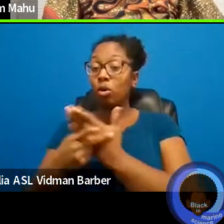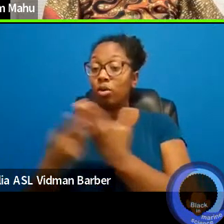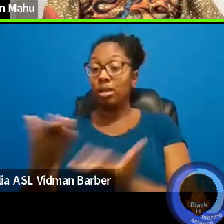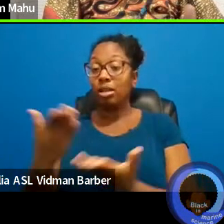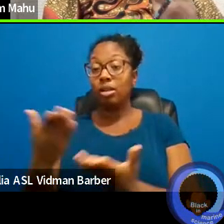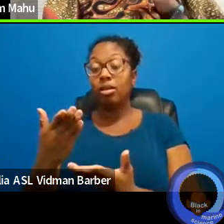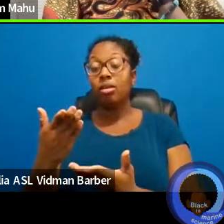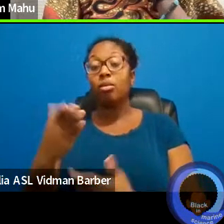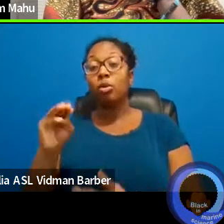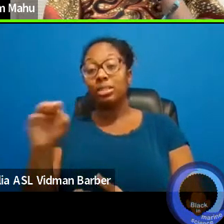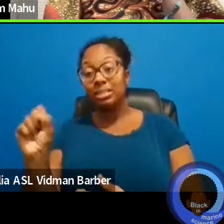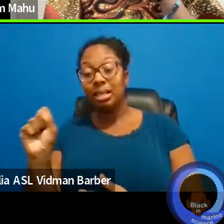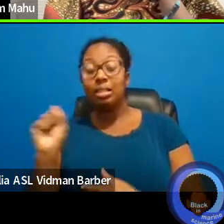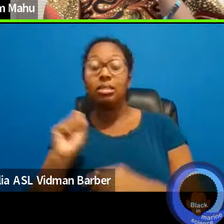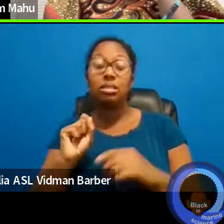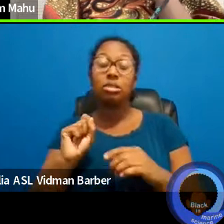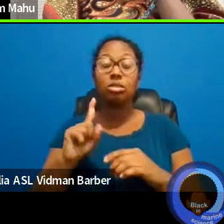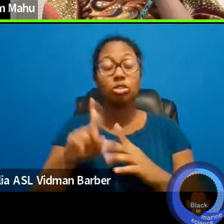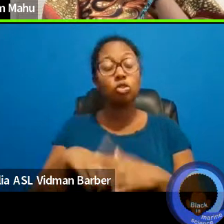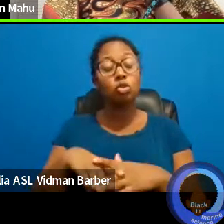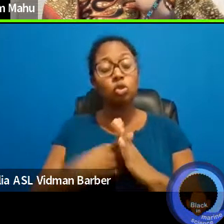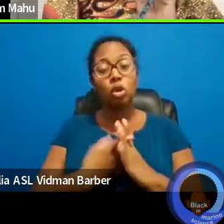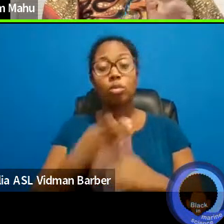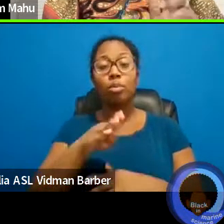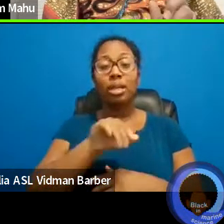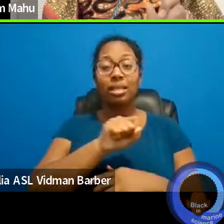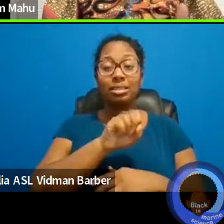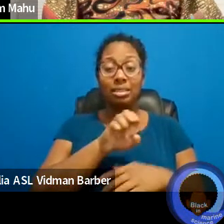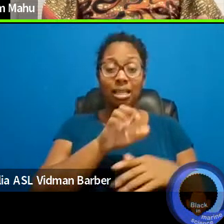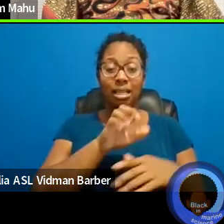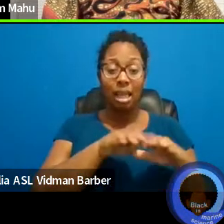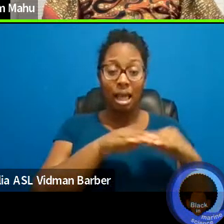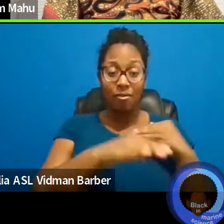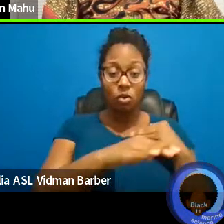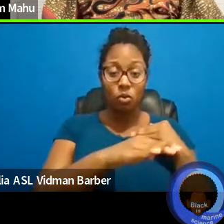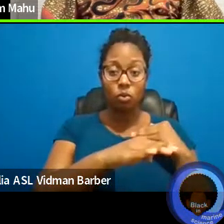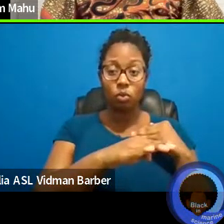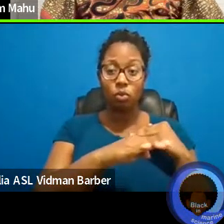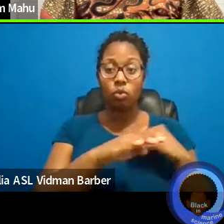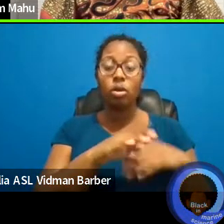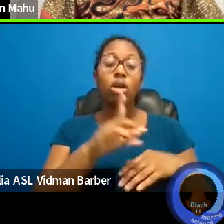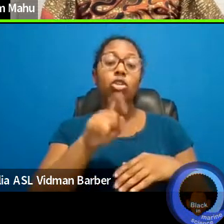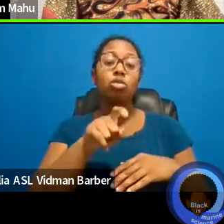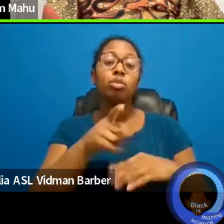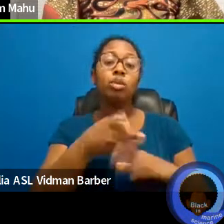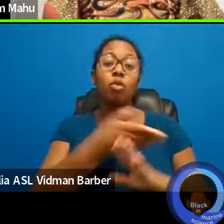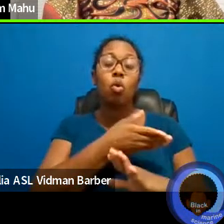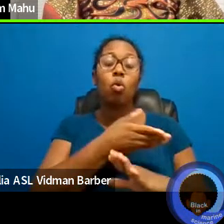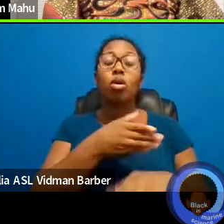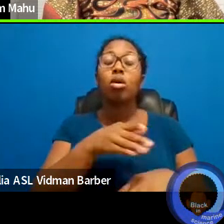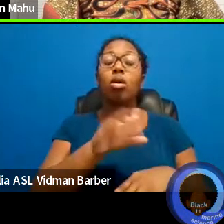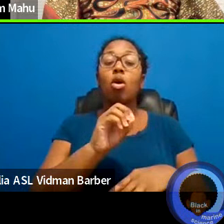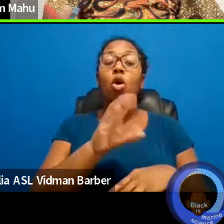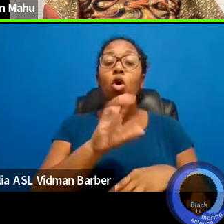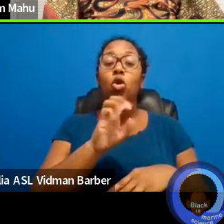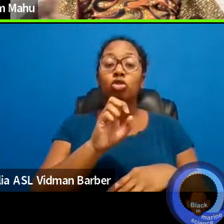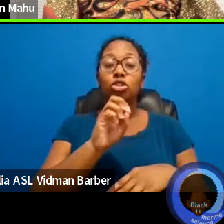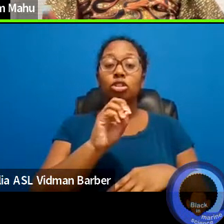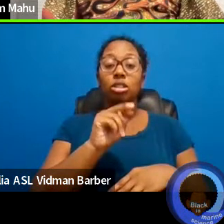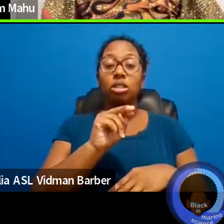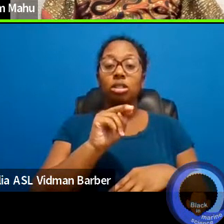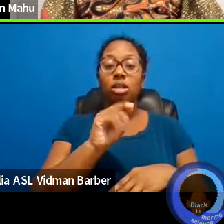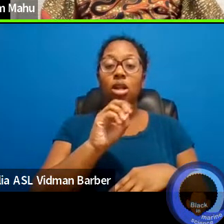oceanography, so it starts at the BSc level. It used to be BSc Oceanography and Fisheries, and you